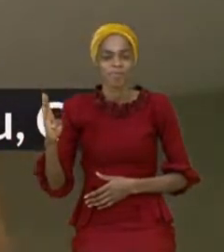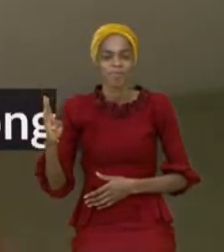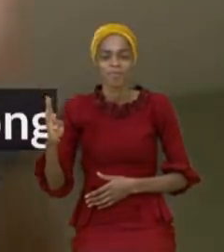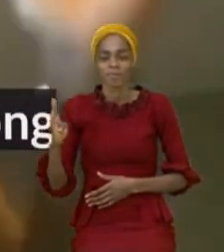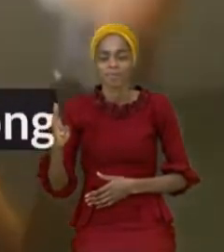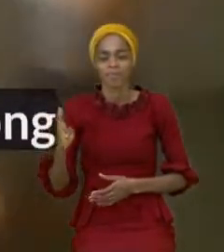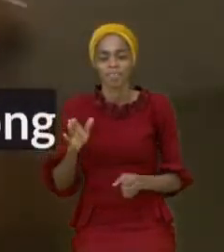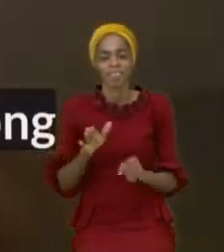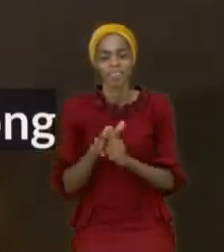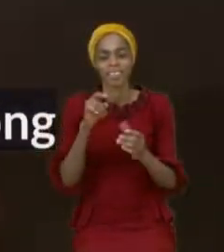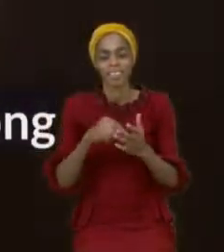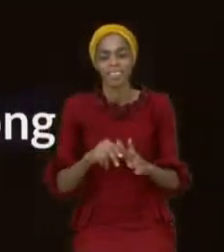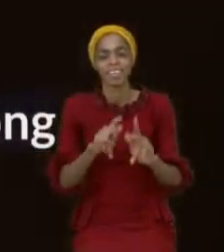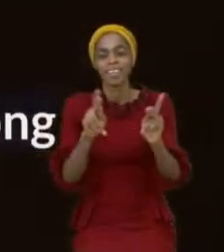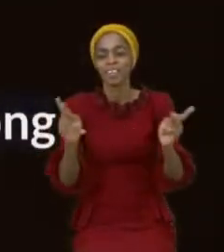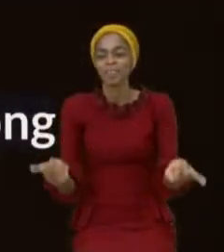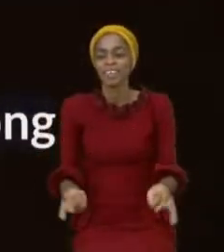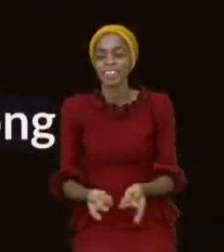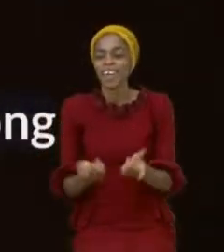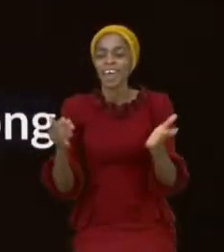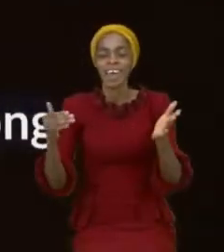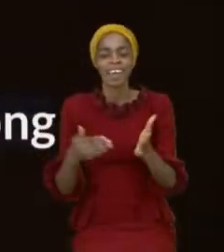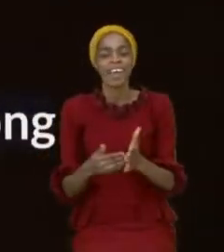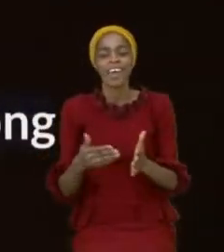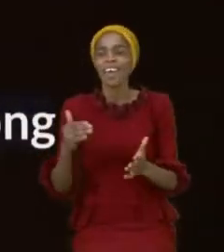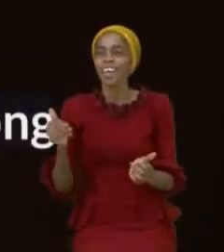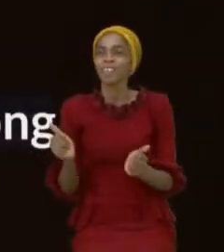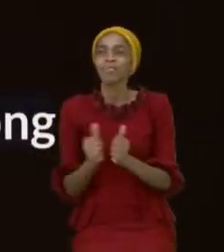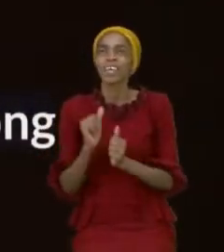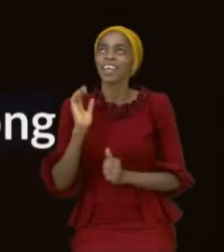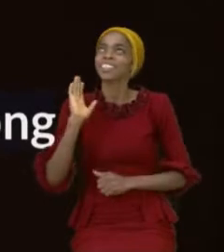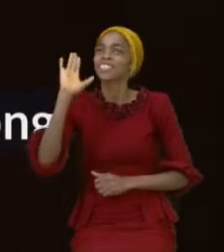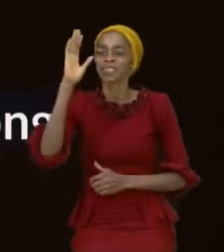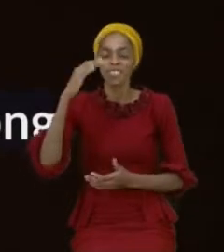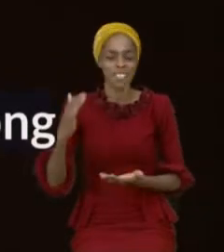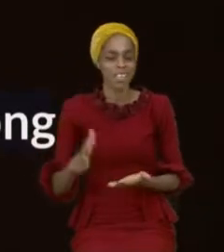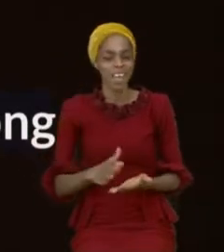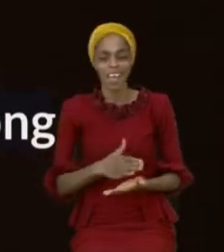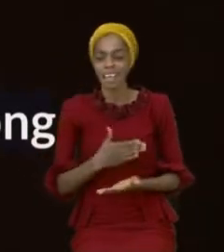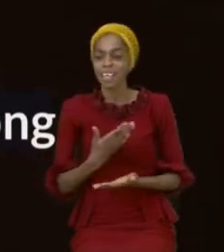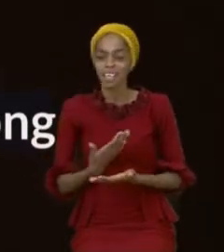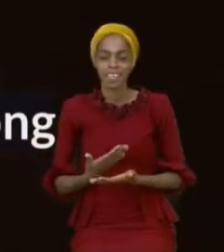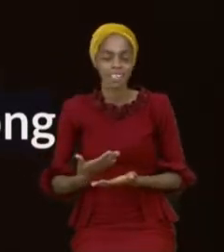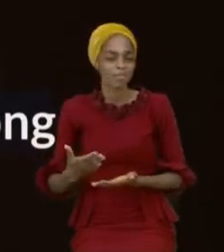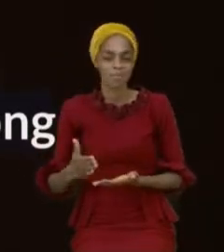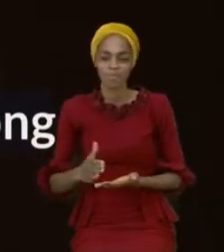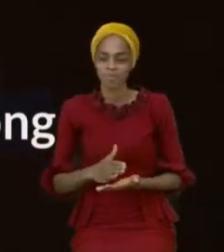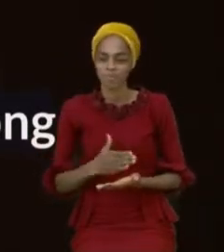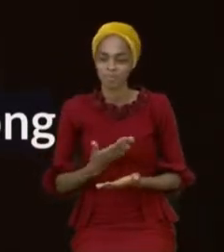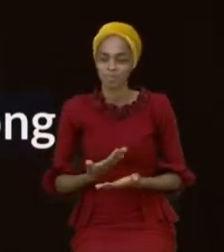Fill this place again with your song.